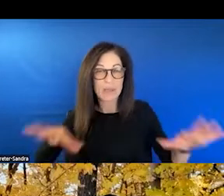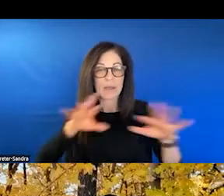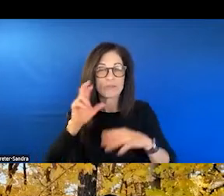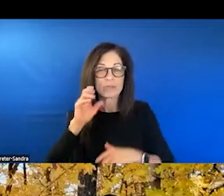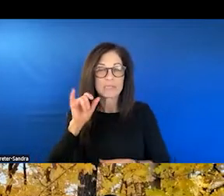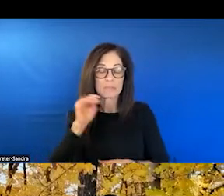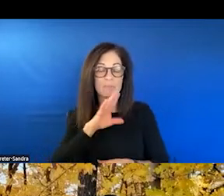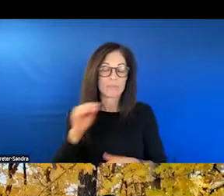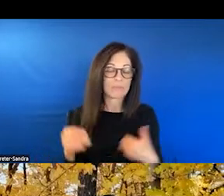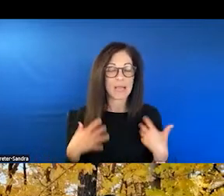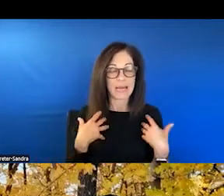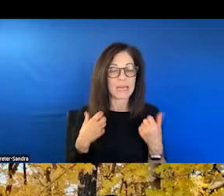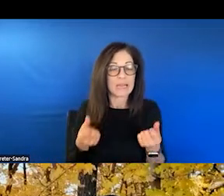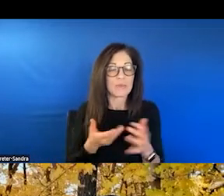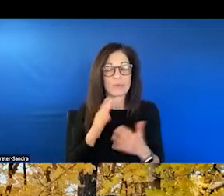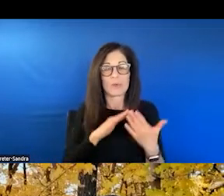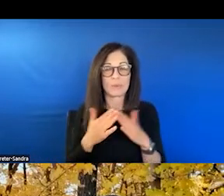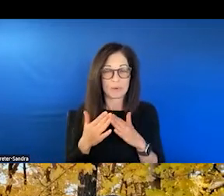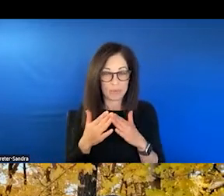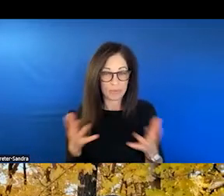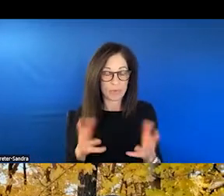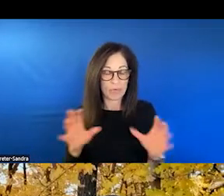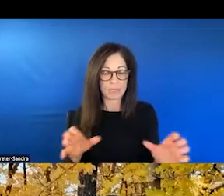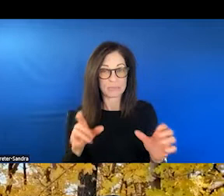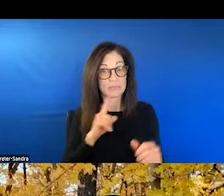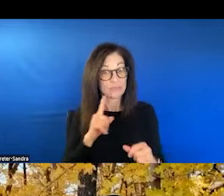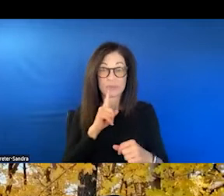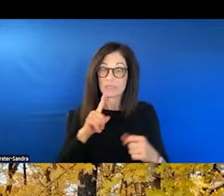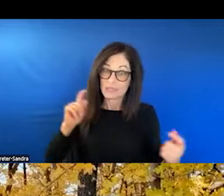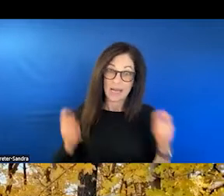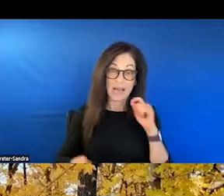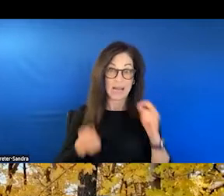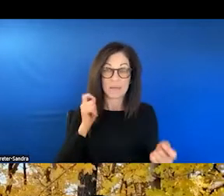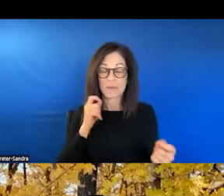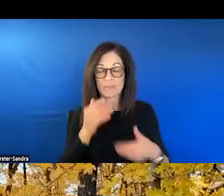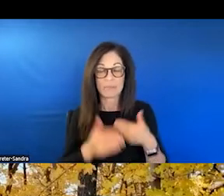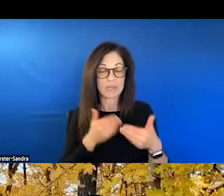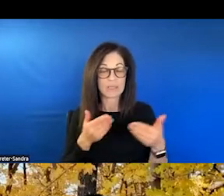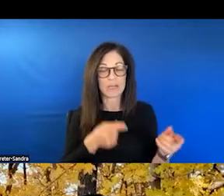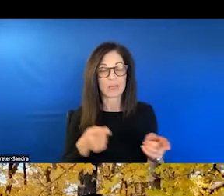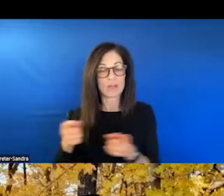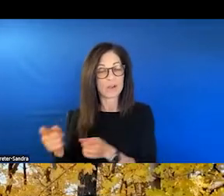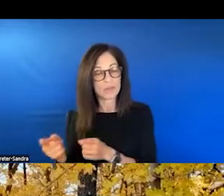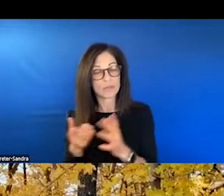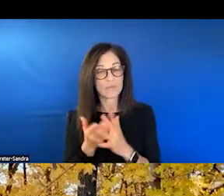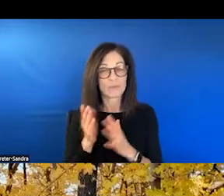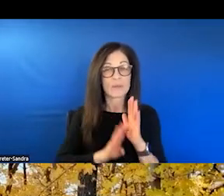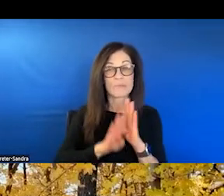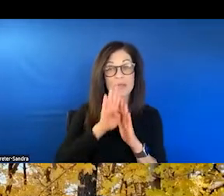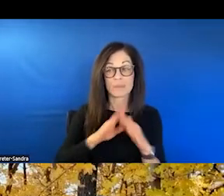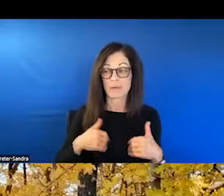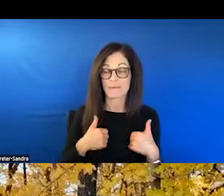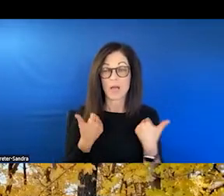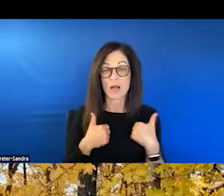community-led action. And this is through a very rich and dynamic process that occurs through the development of young